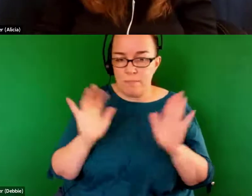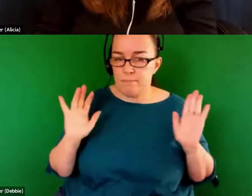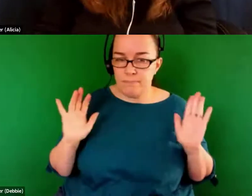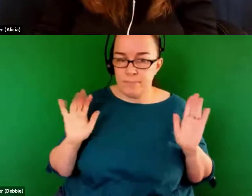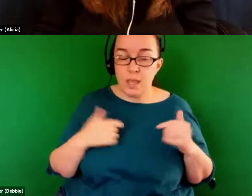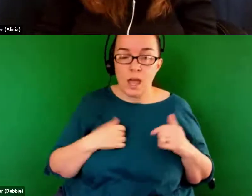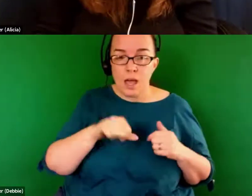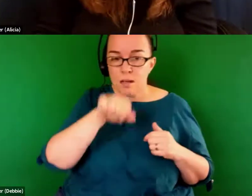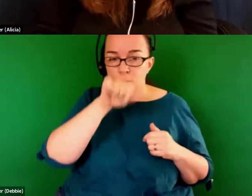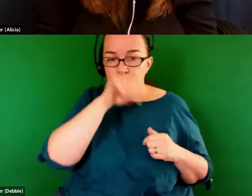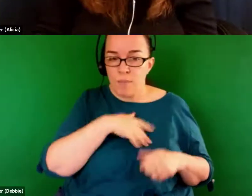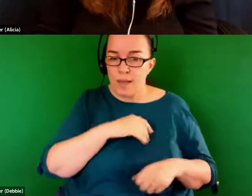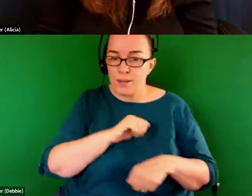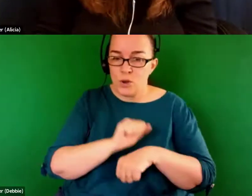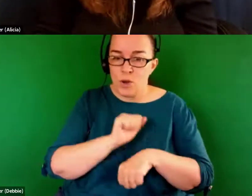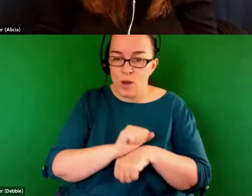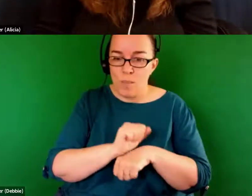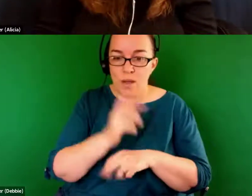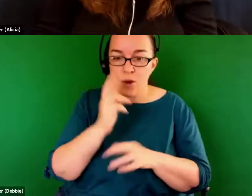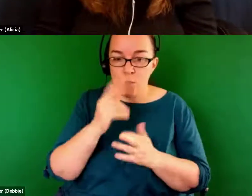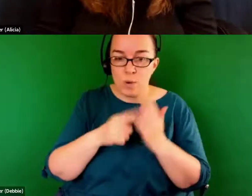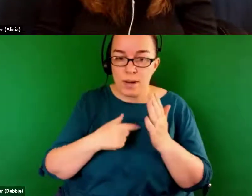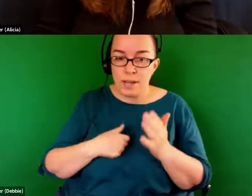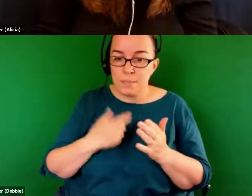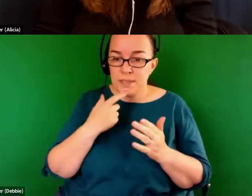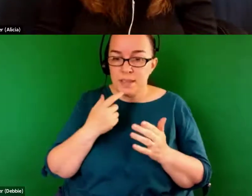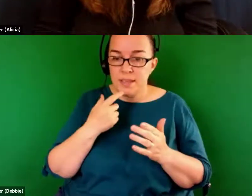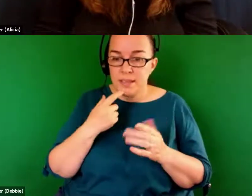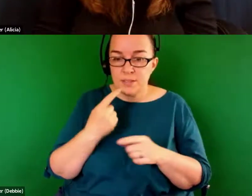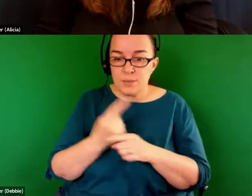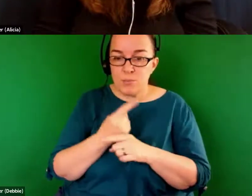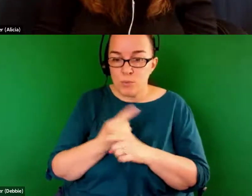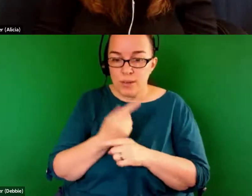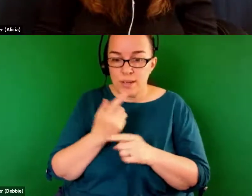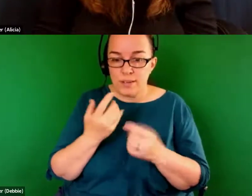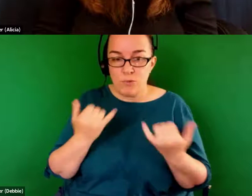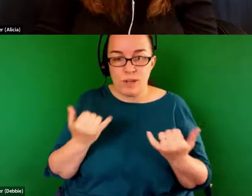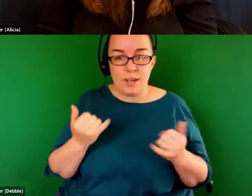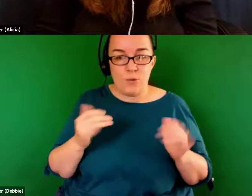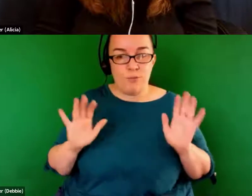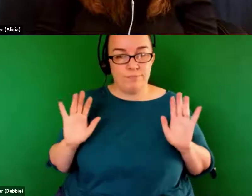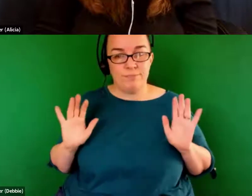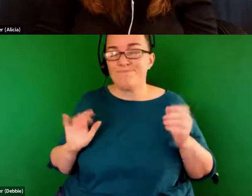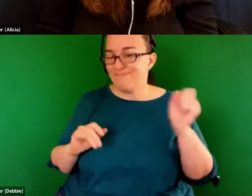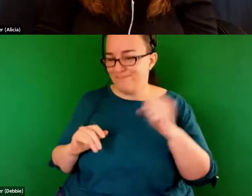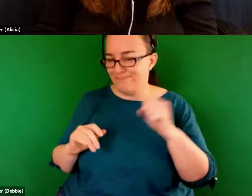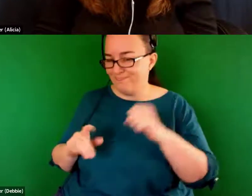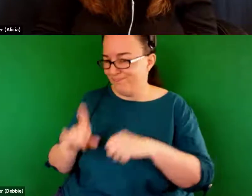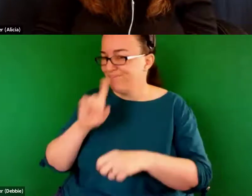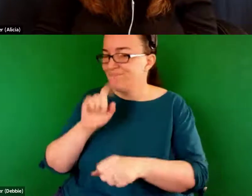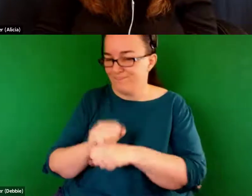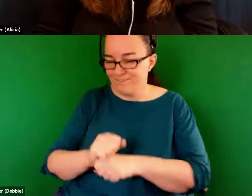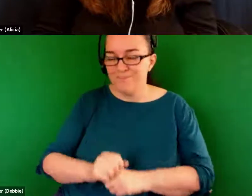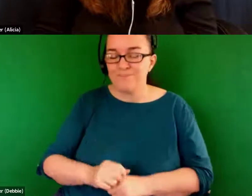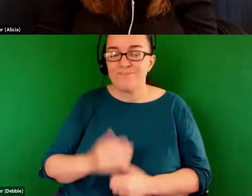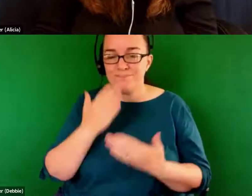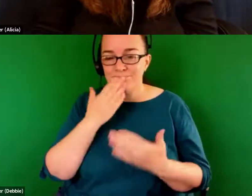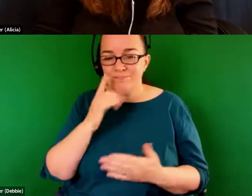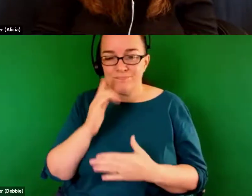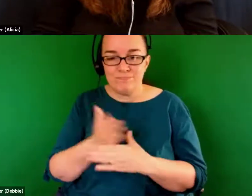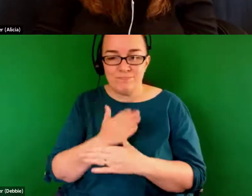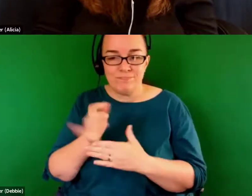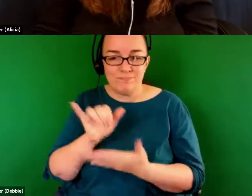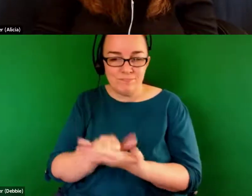love my job so much that I hope what I'm saying is appropriate things to say at this time. Yes, definitely. Thanks for sharing